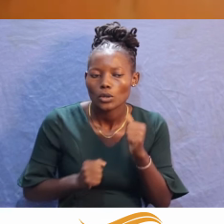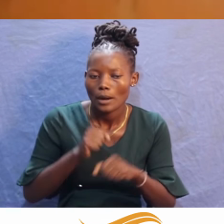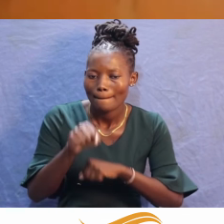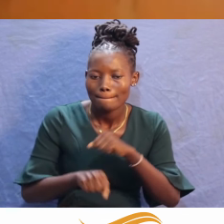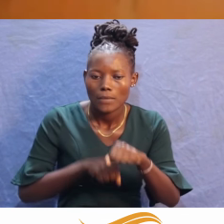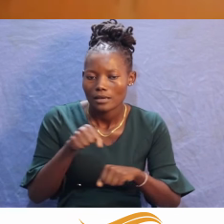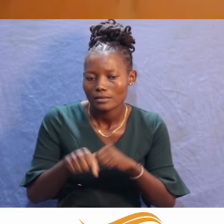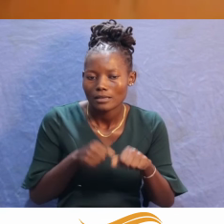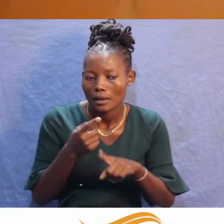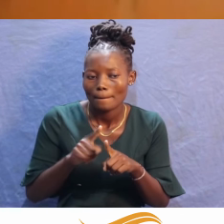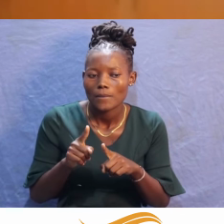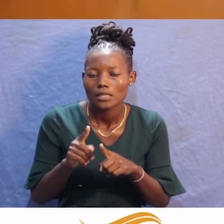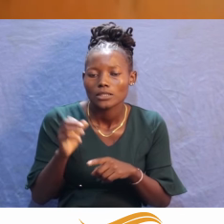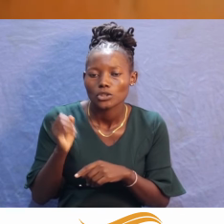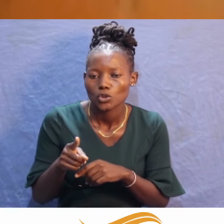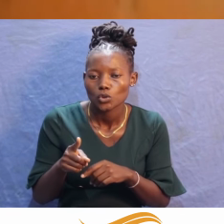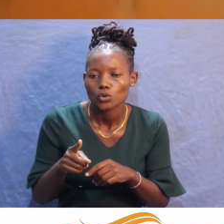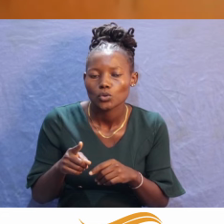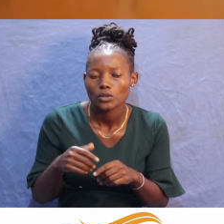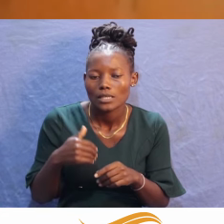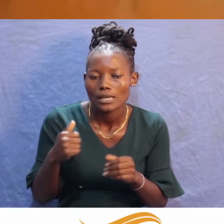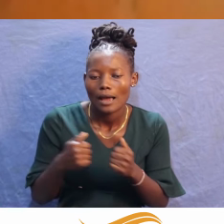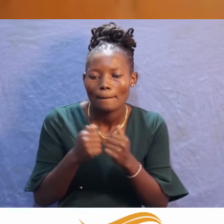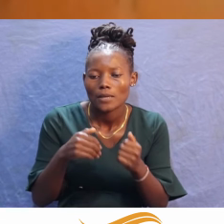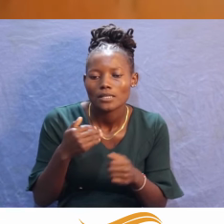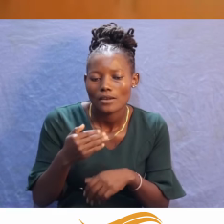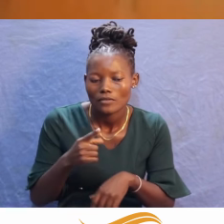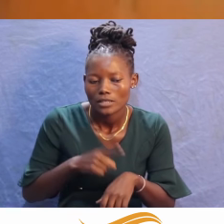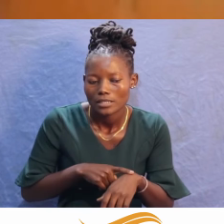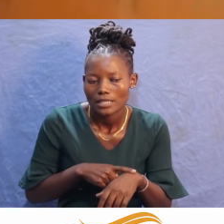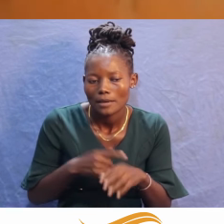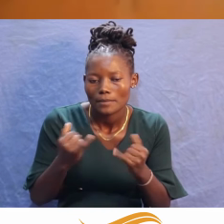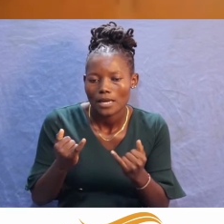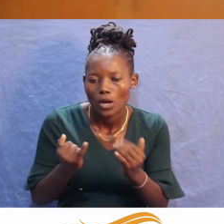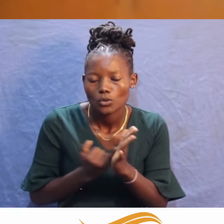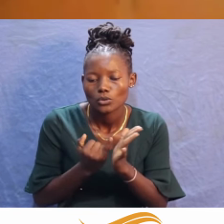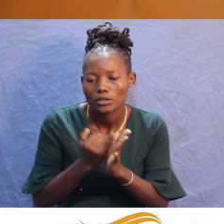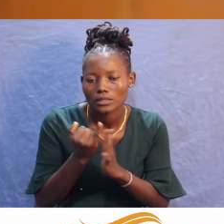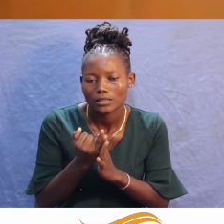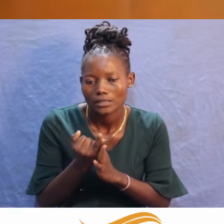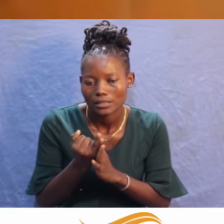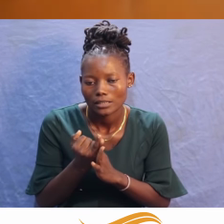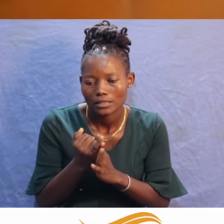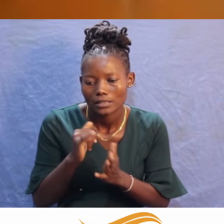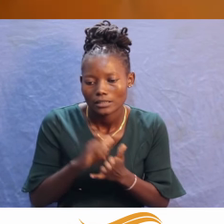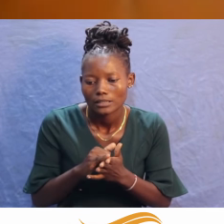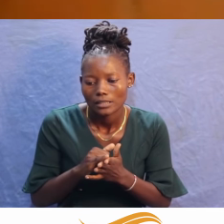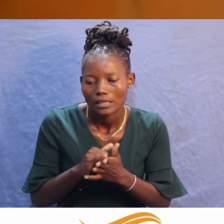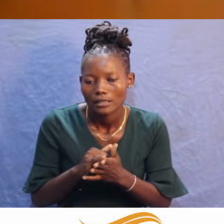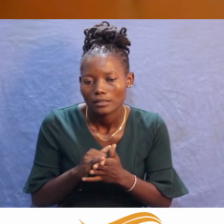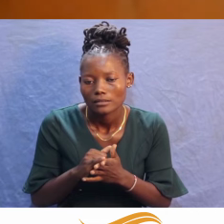but it has to be sustained. So to increase the cardiovascular adaptation, it takes